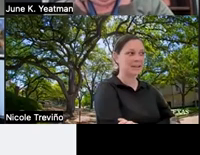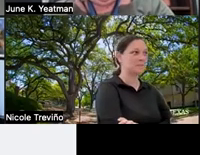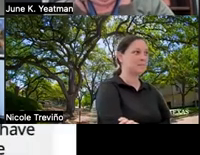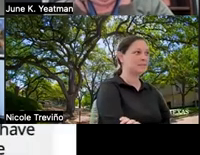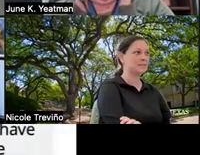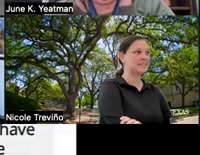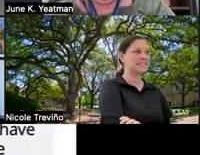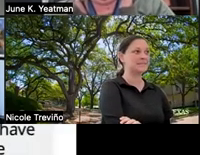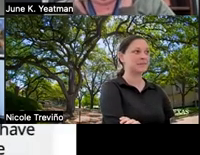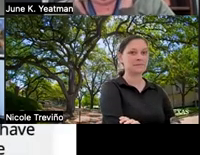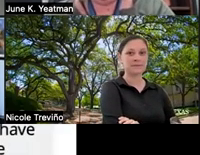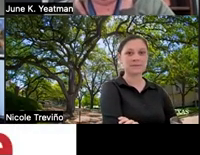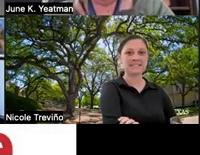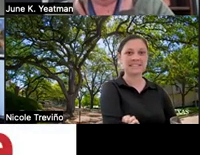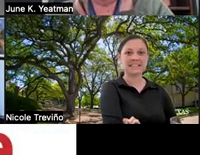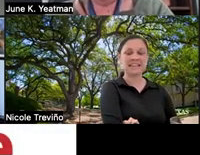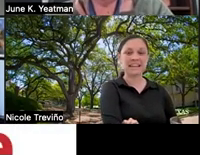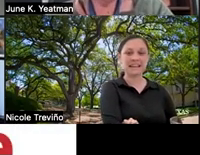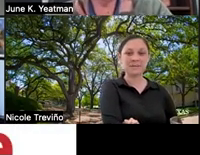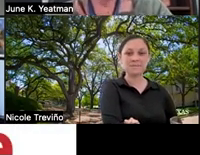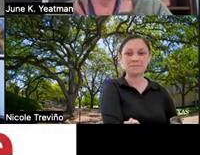elements, curious for folks,